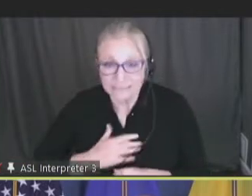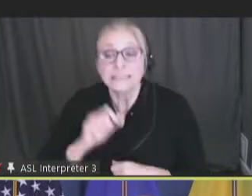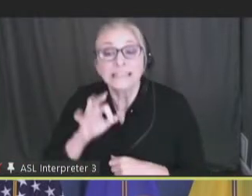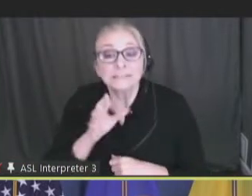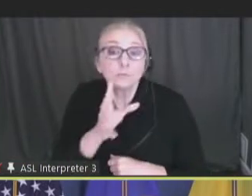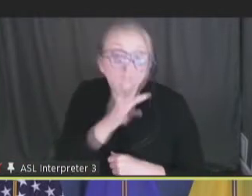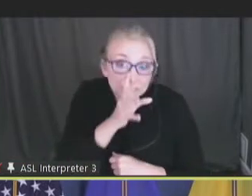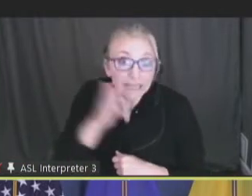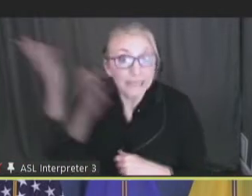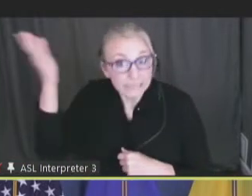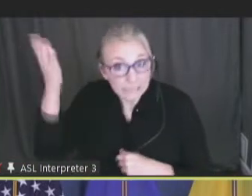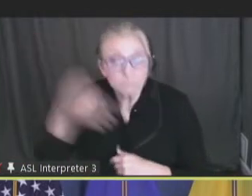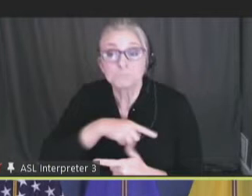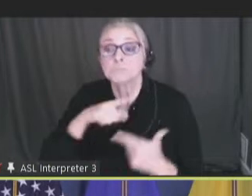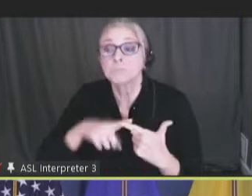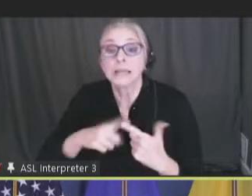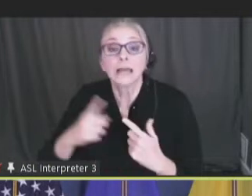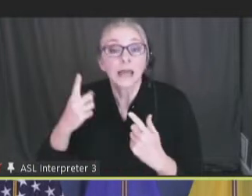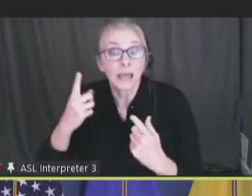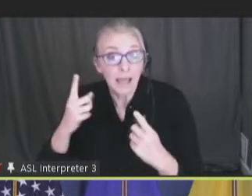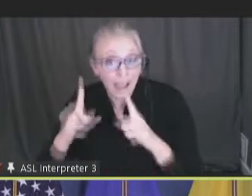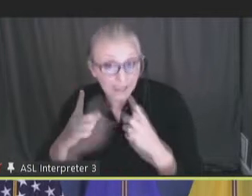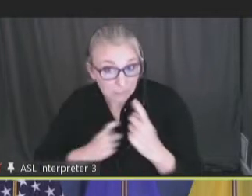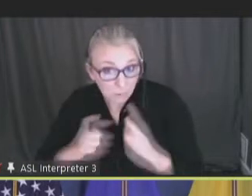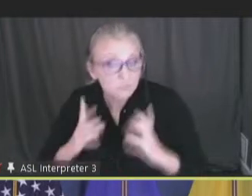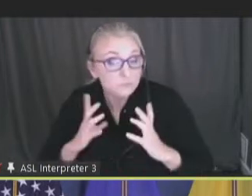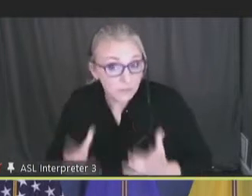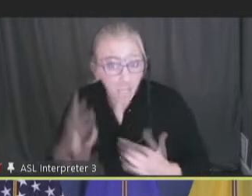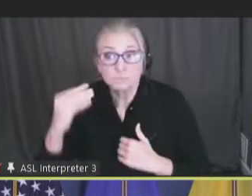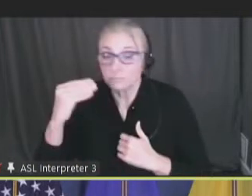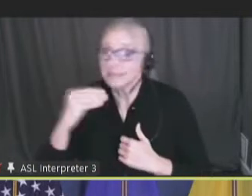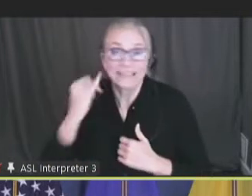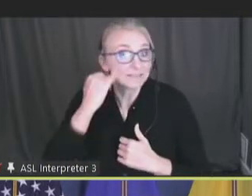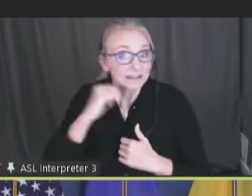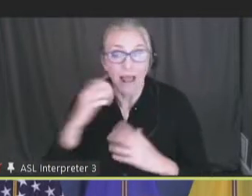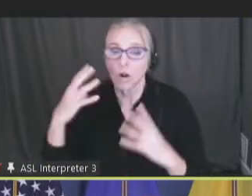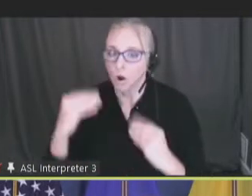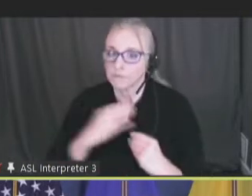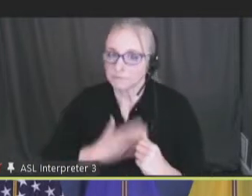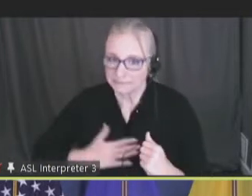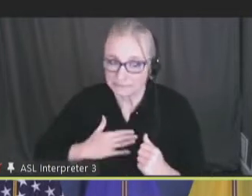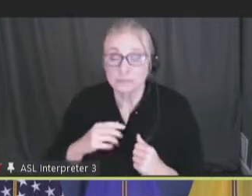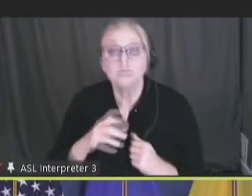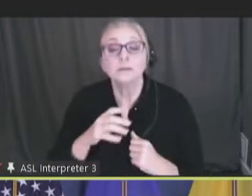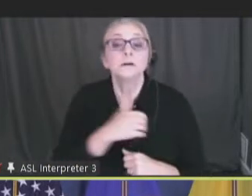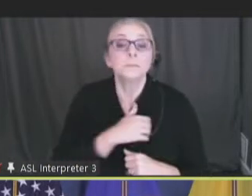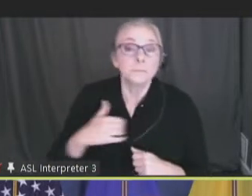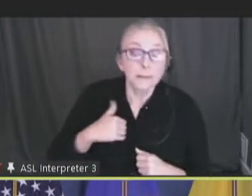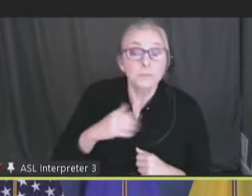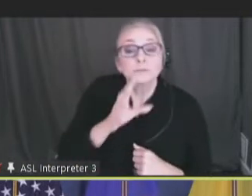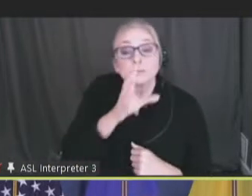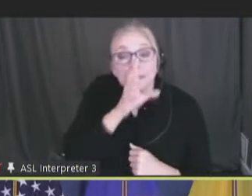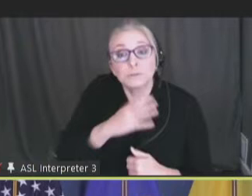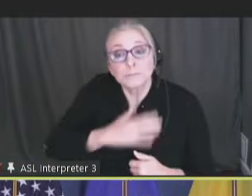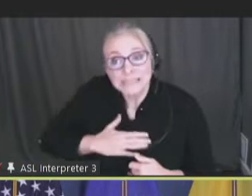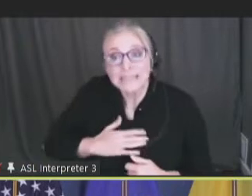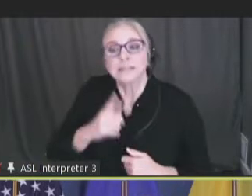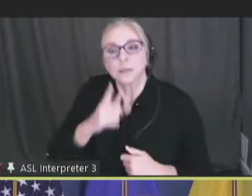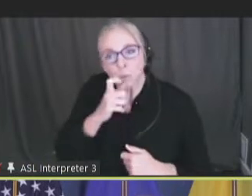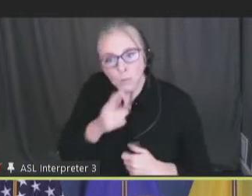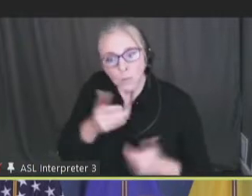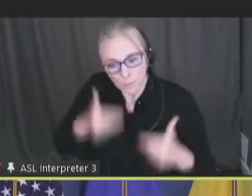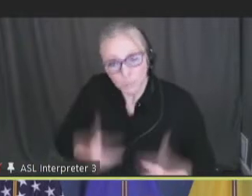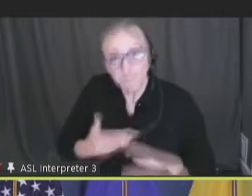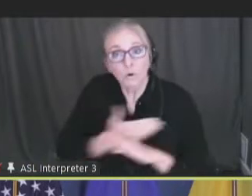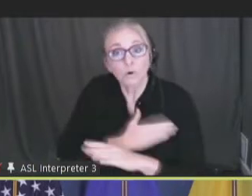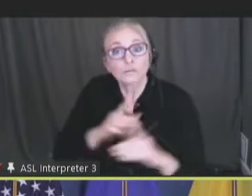questions, or answering a question. During discussion, I ask that all members and speakers, both virtual and in person, identify themselves before